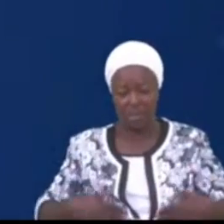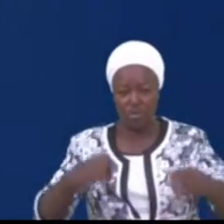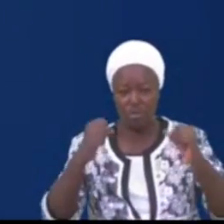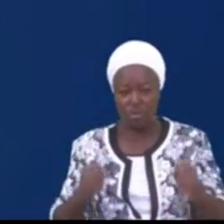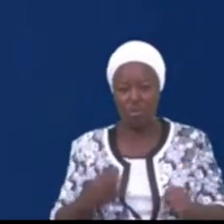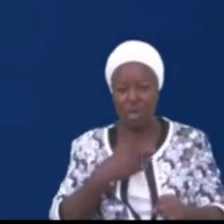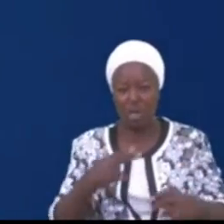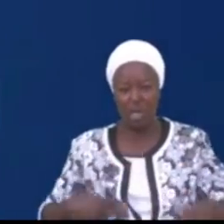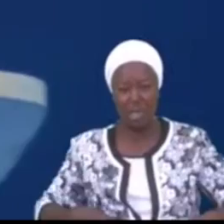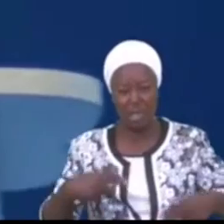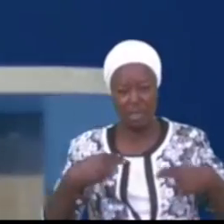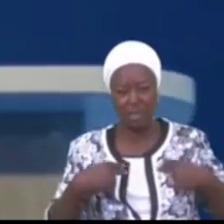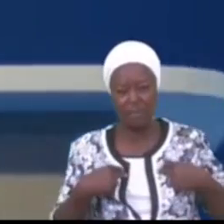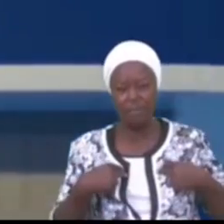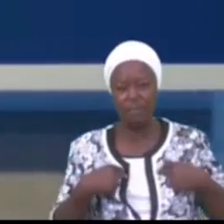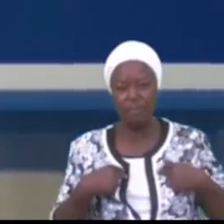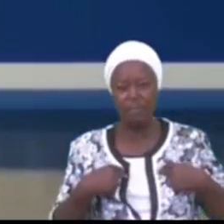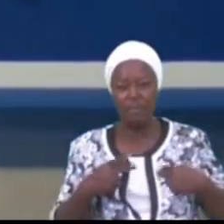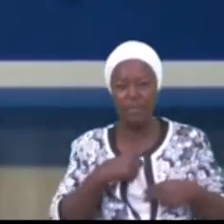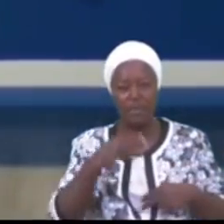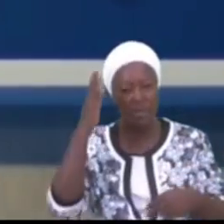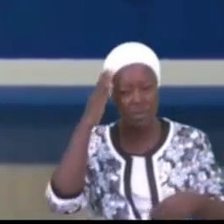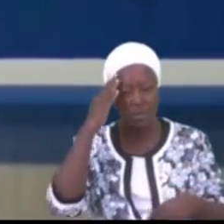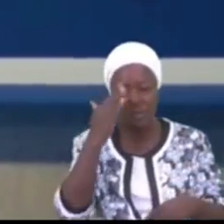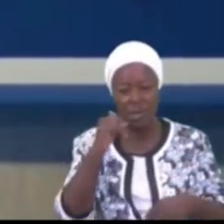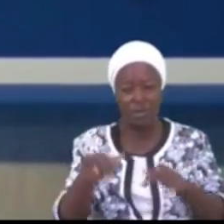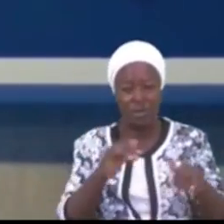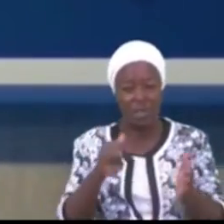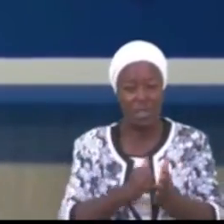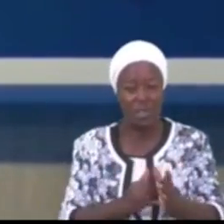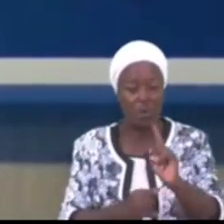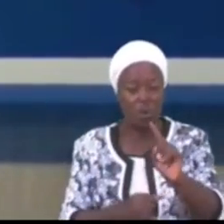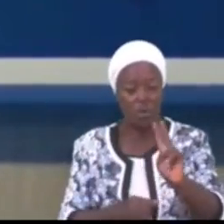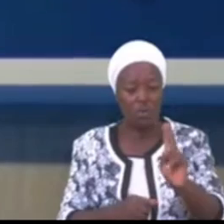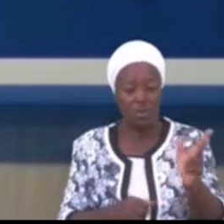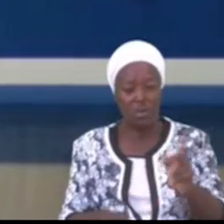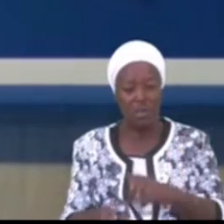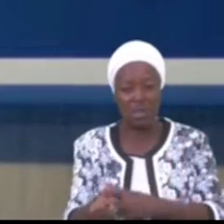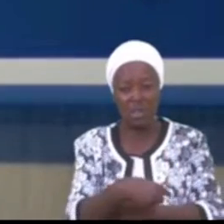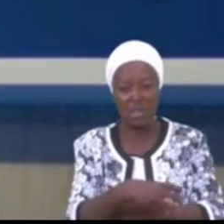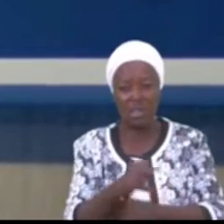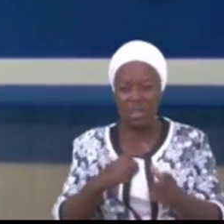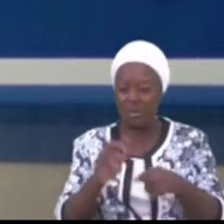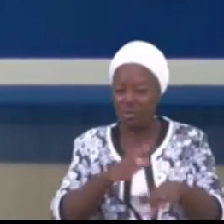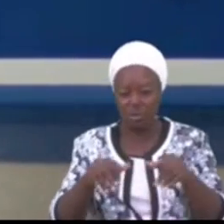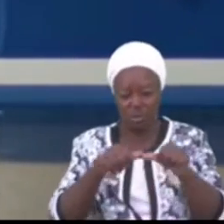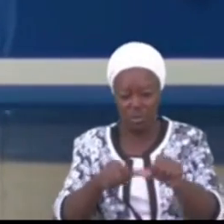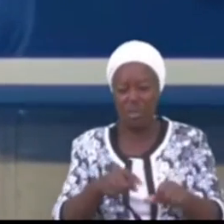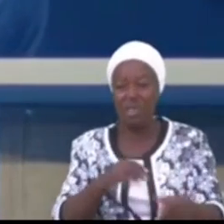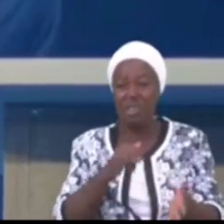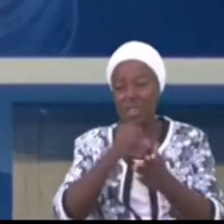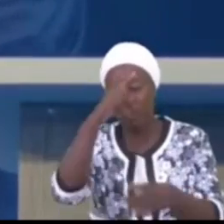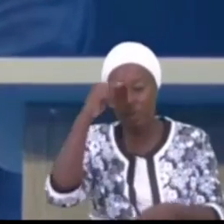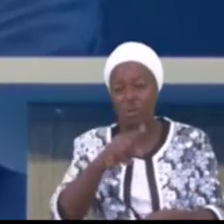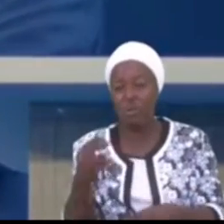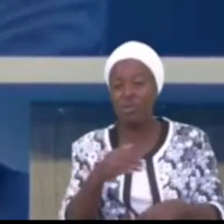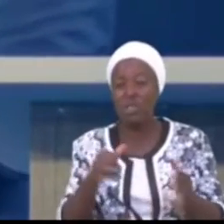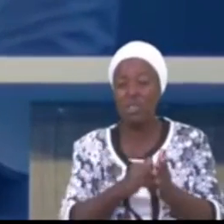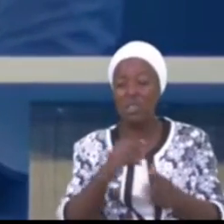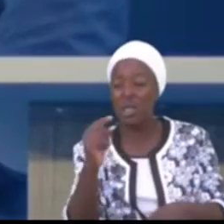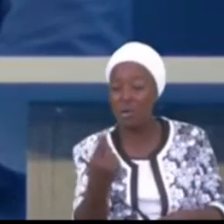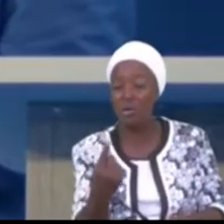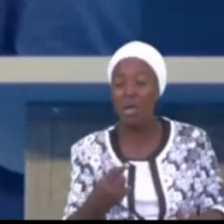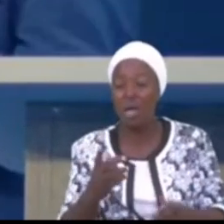one day or 2 days and then you don't continue? Because you are doing it alone. And anything you're doing on